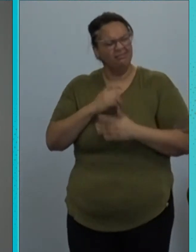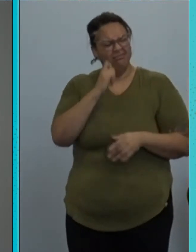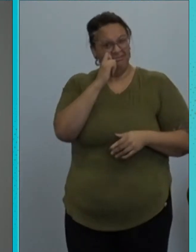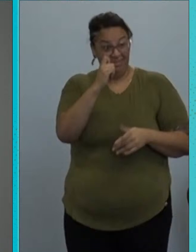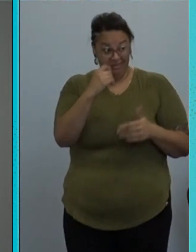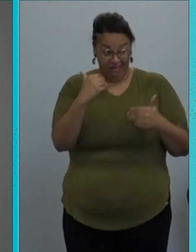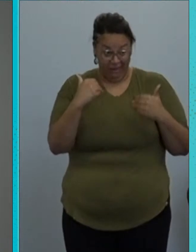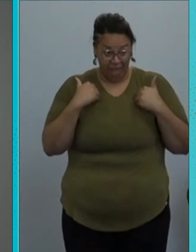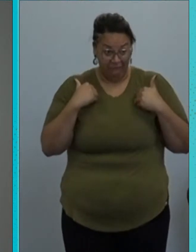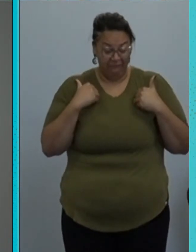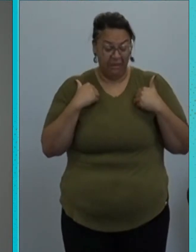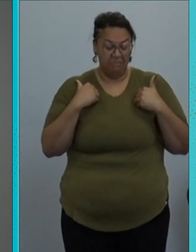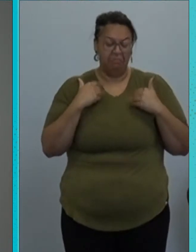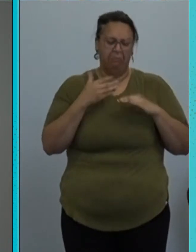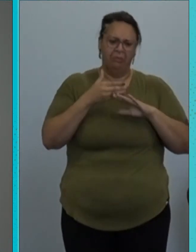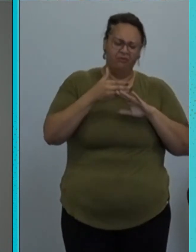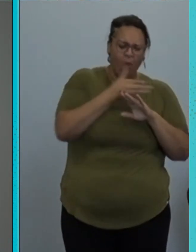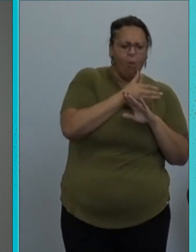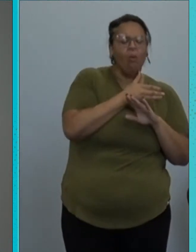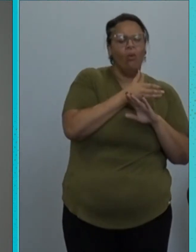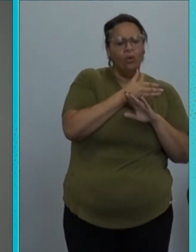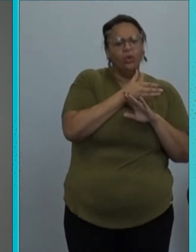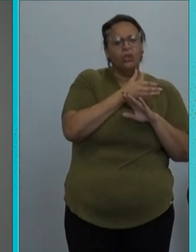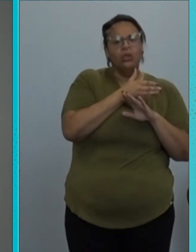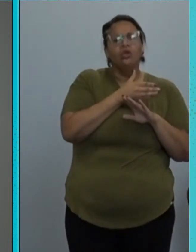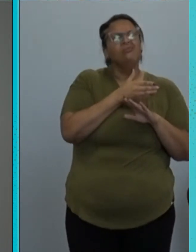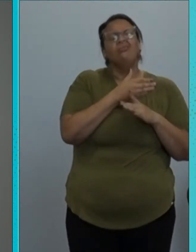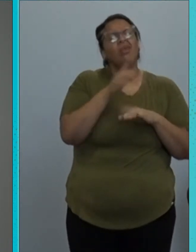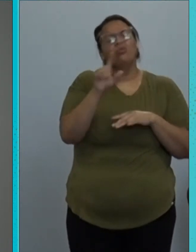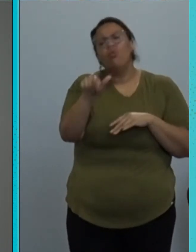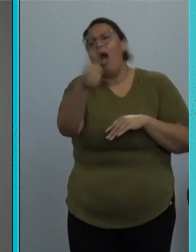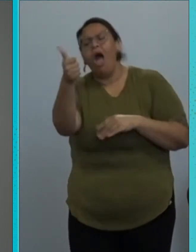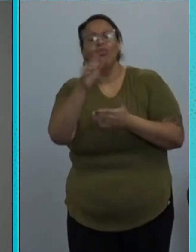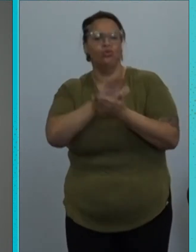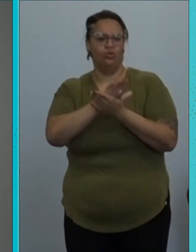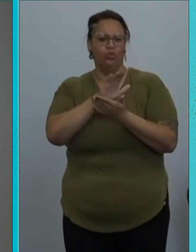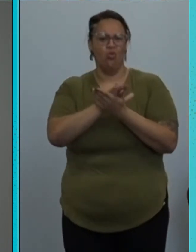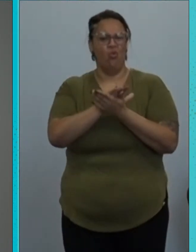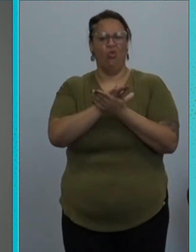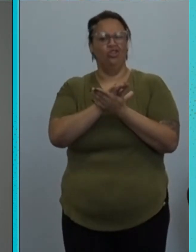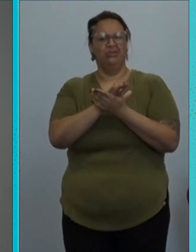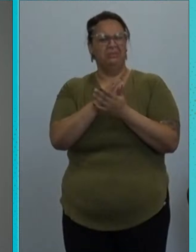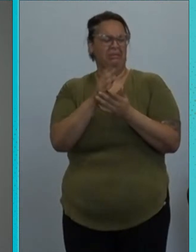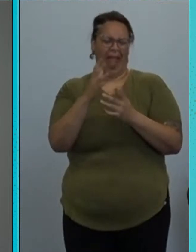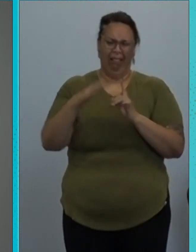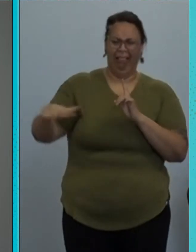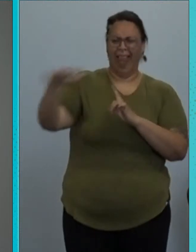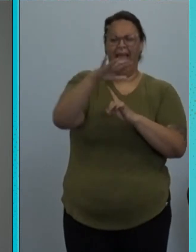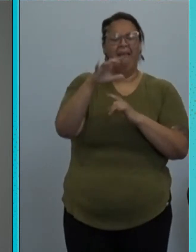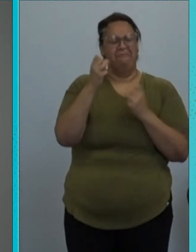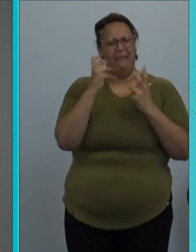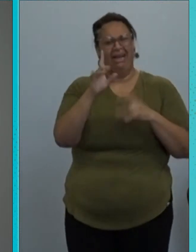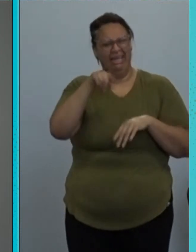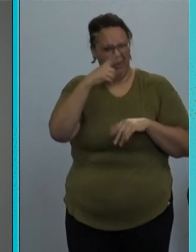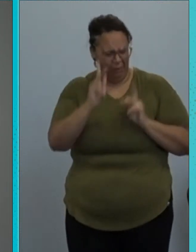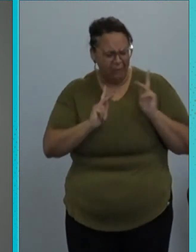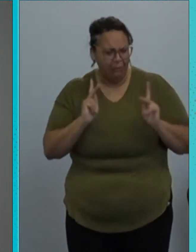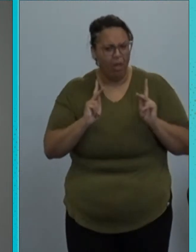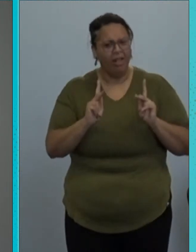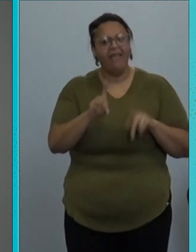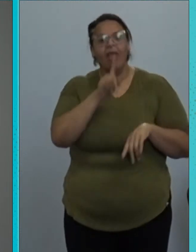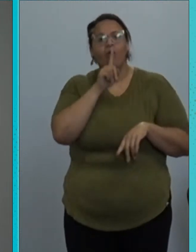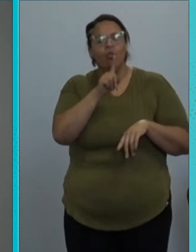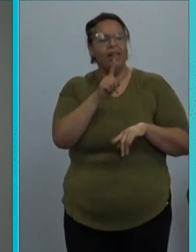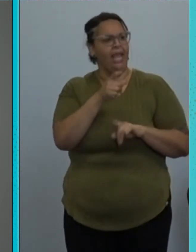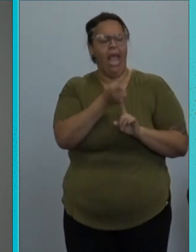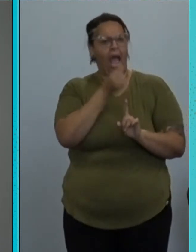that when they were in other schools, surrounded by hearing people. And that really struck me, that